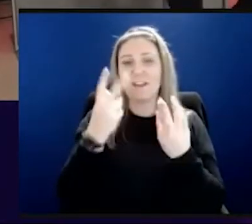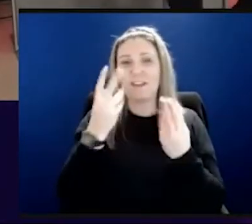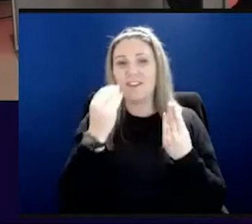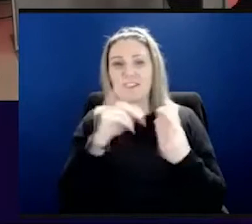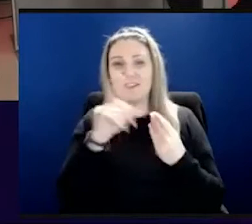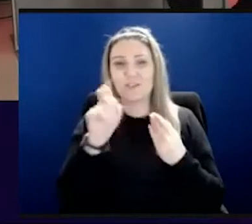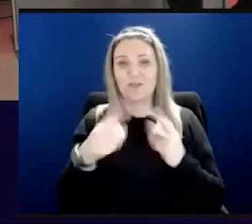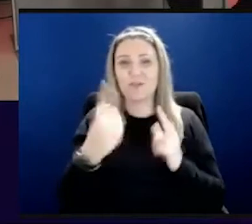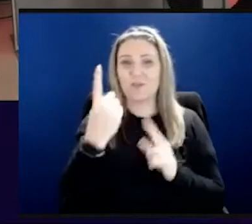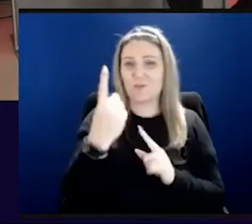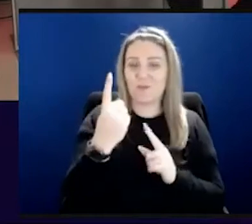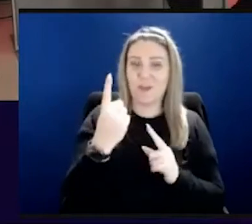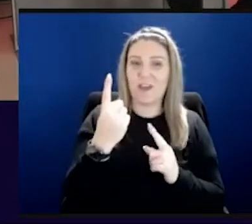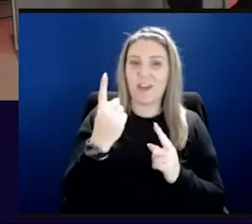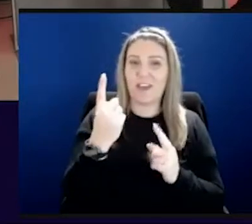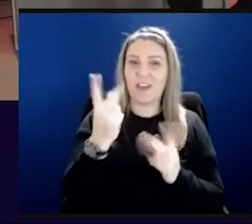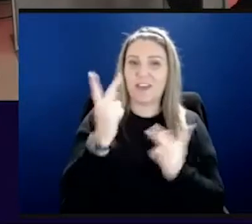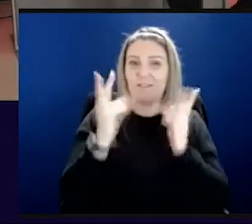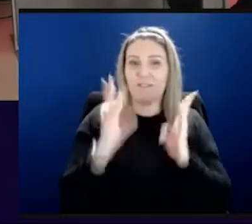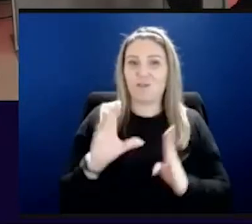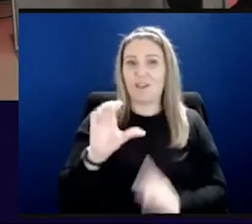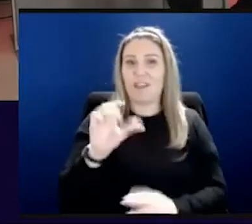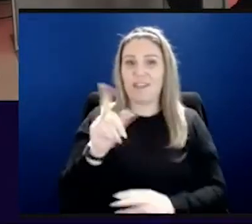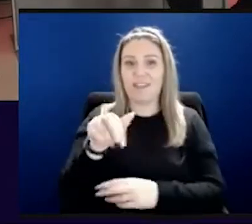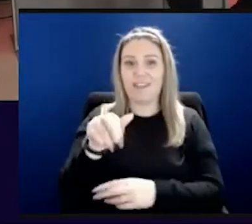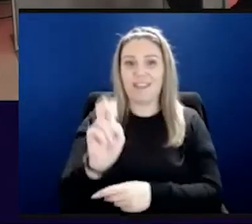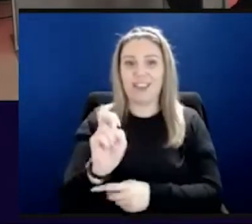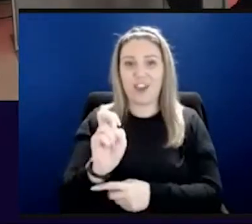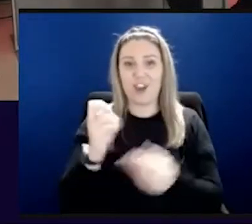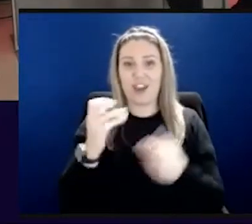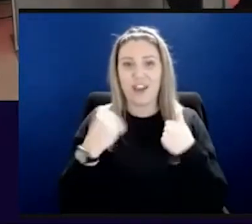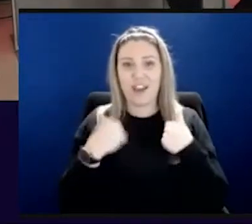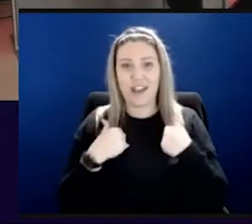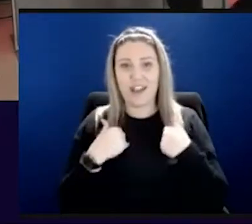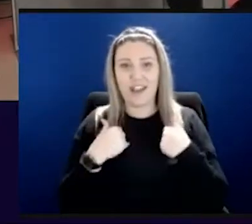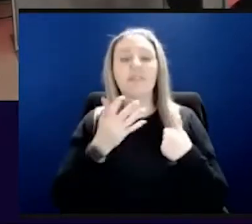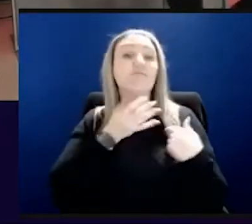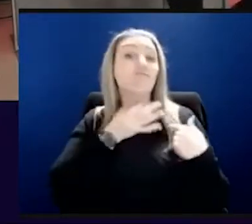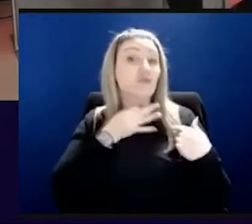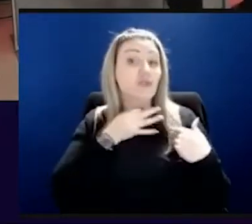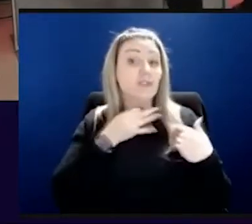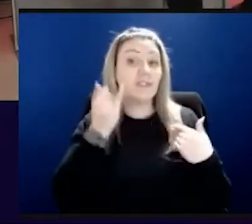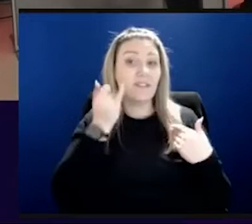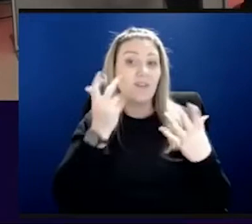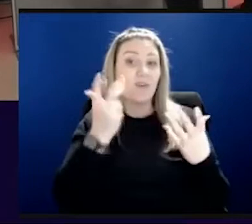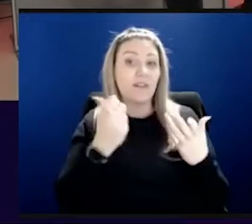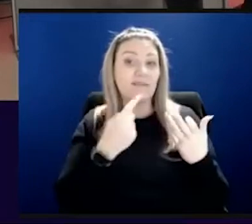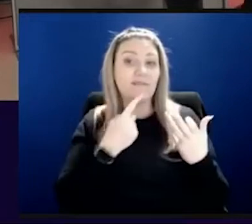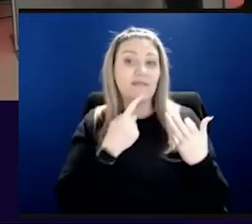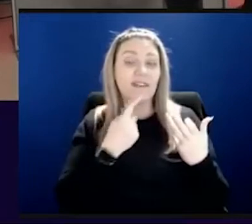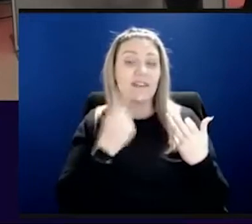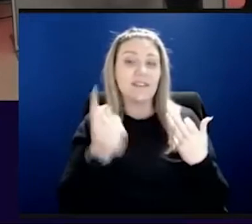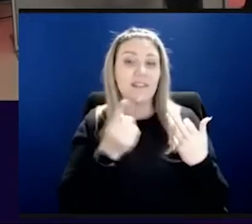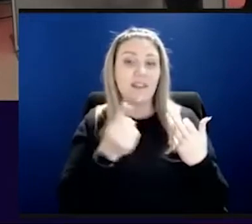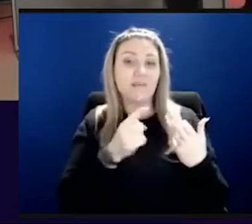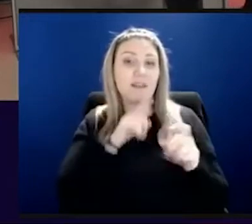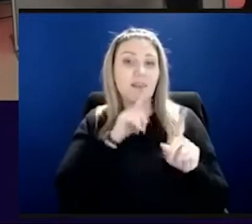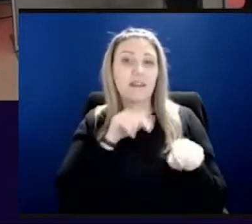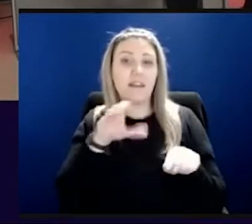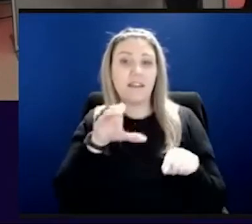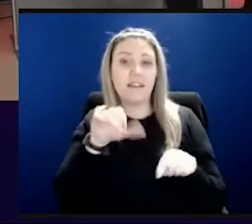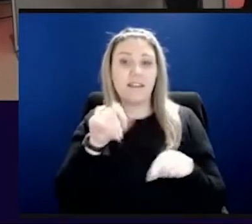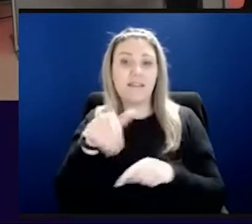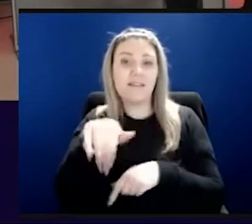viewers, Claire, has. And I'm wondering if you want to say something to answer Claire. Claire wants to know